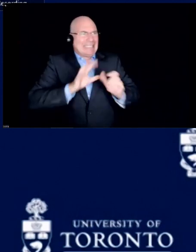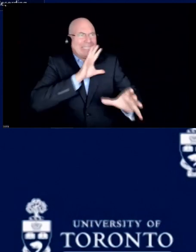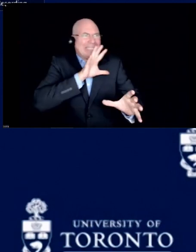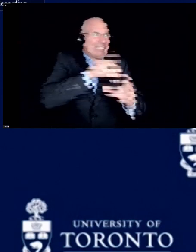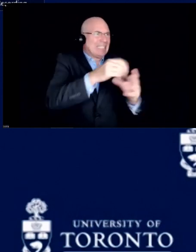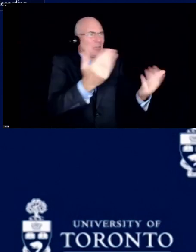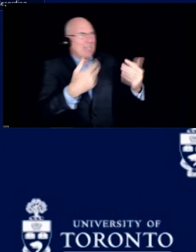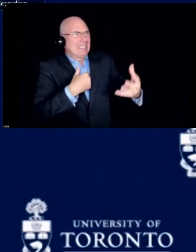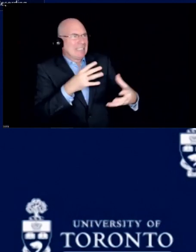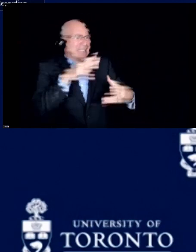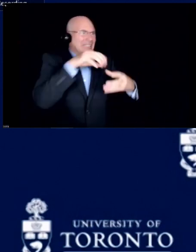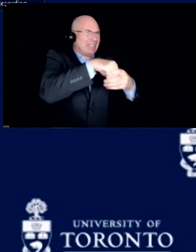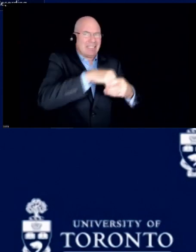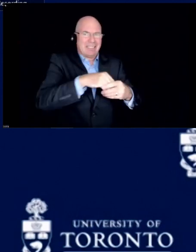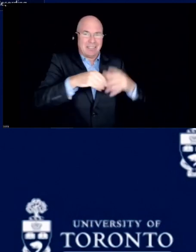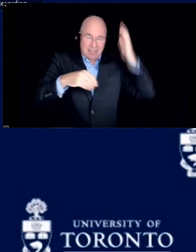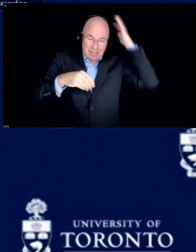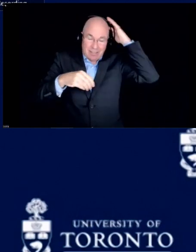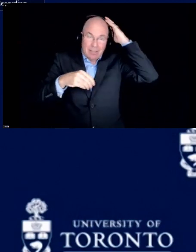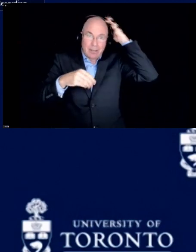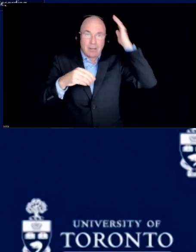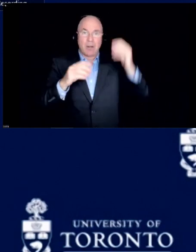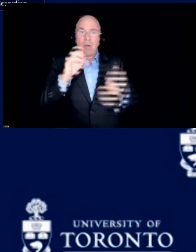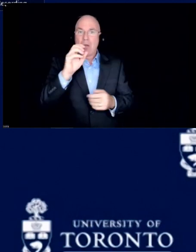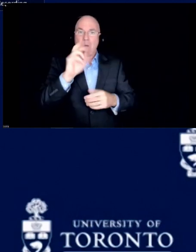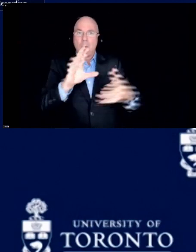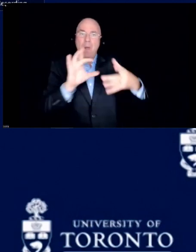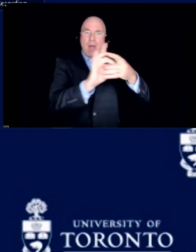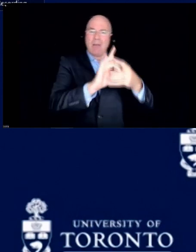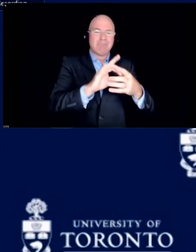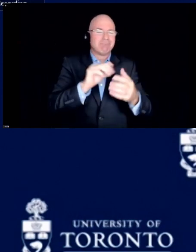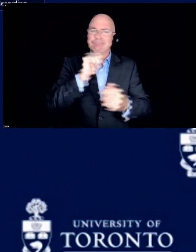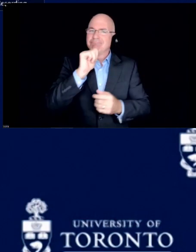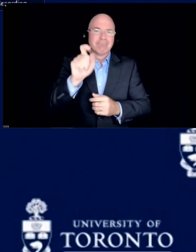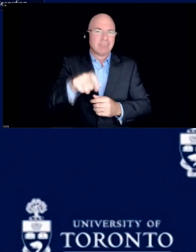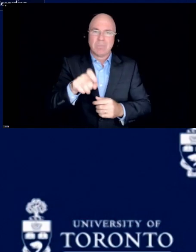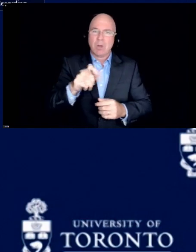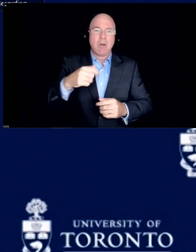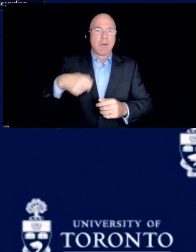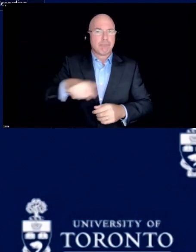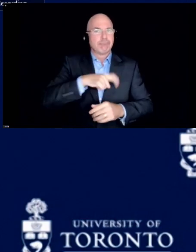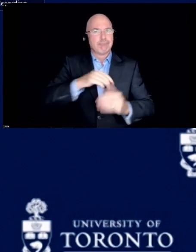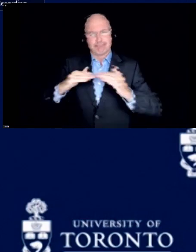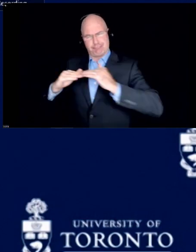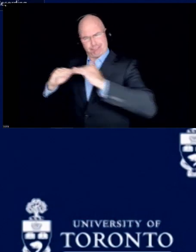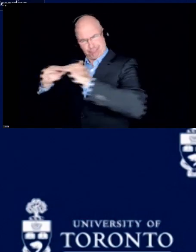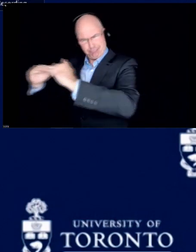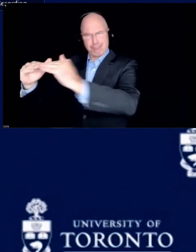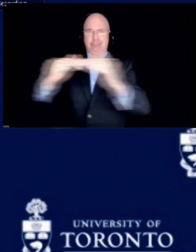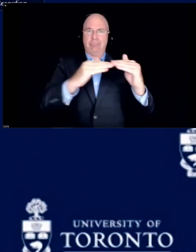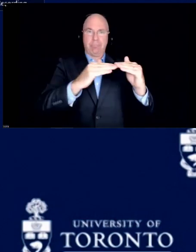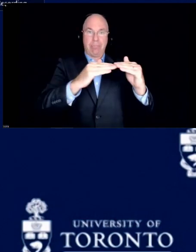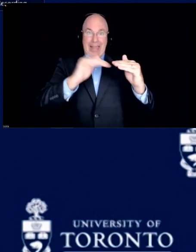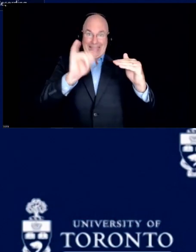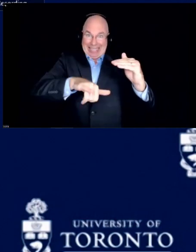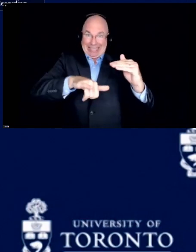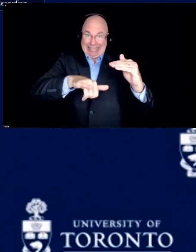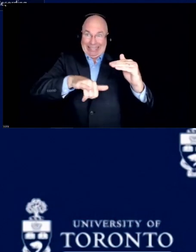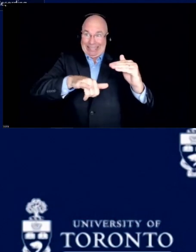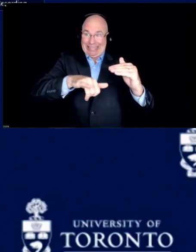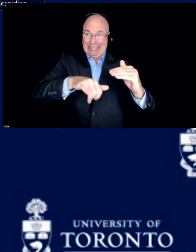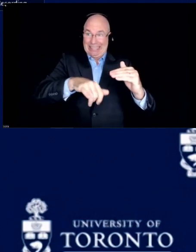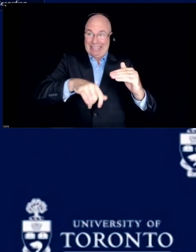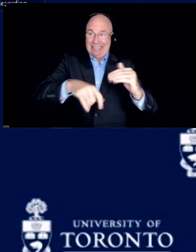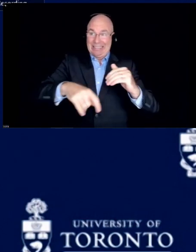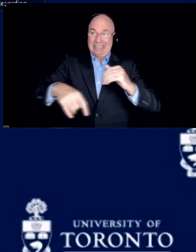be reflected, or to simply belong. That is how we can harness the benefits of